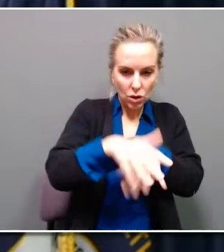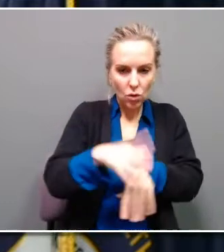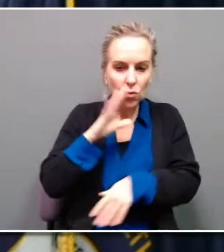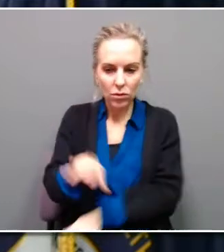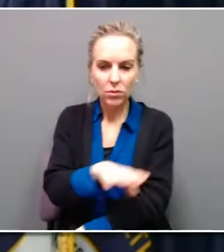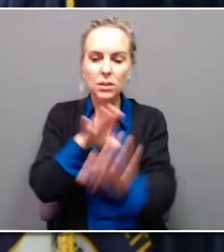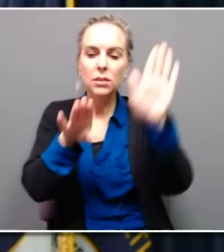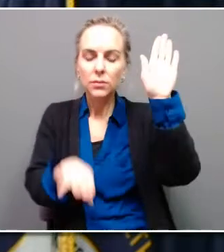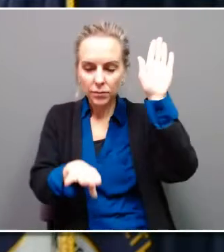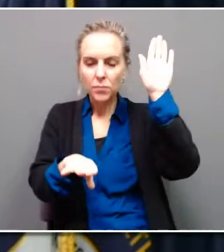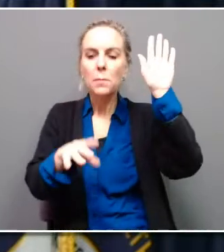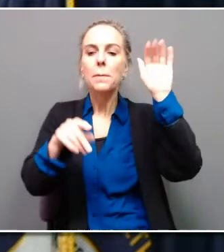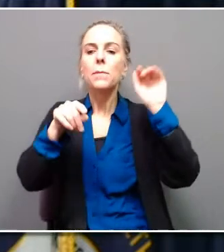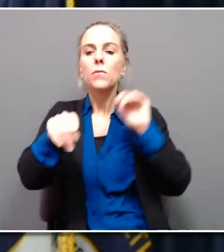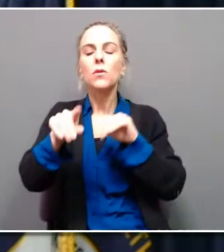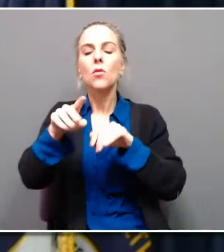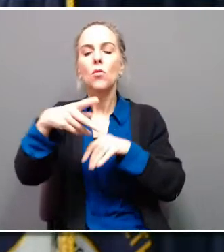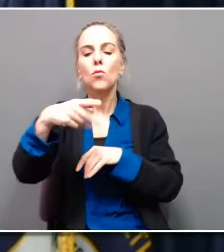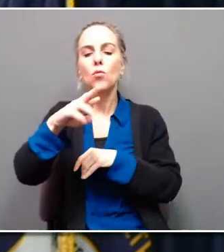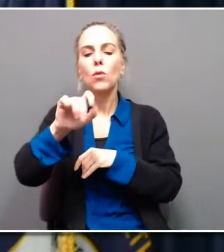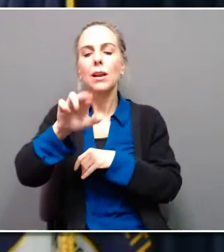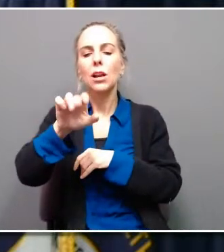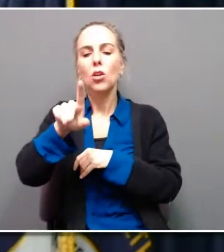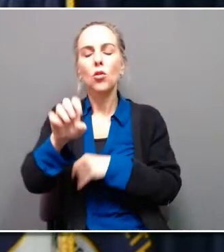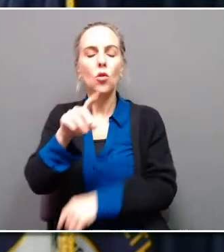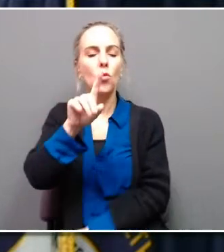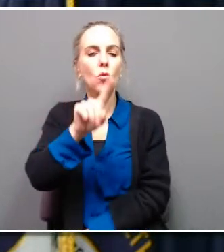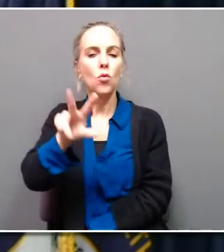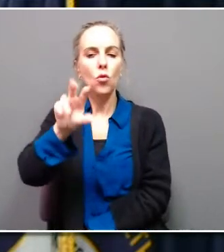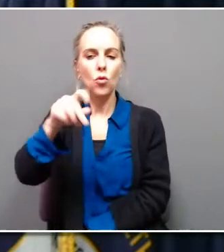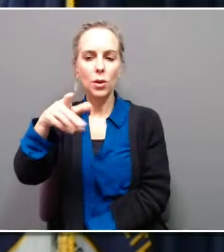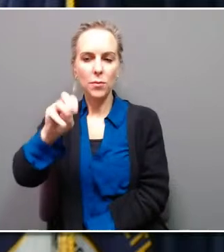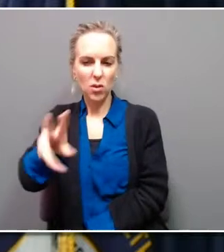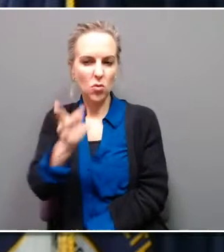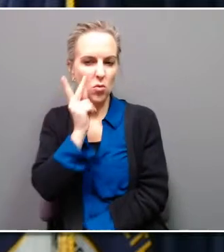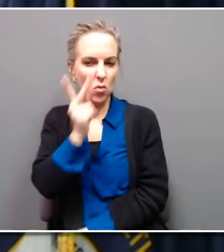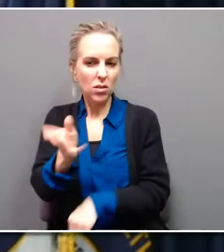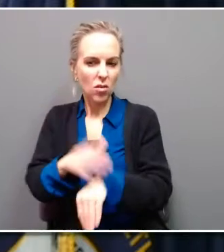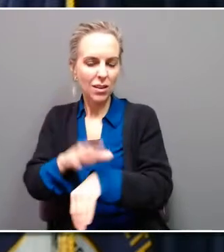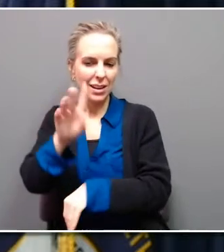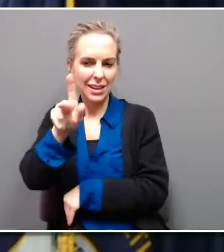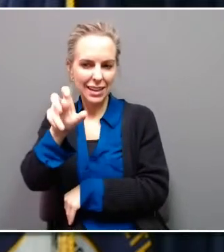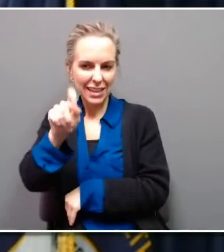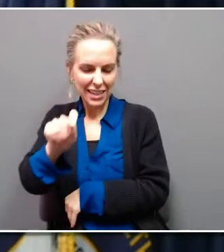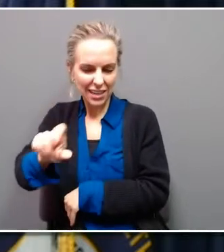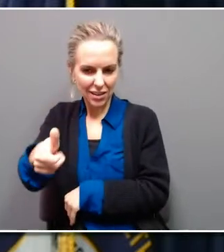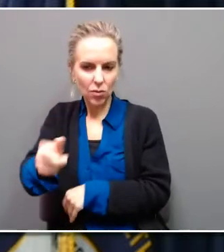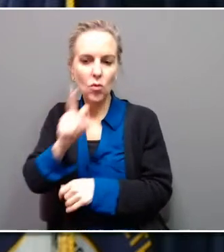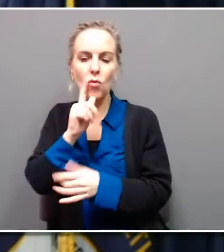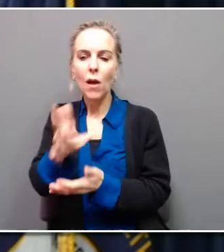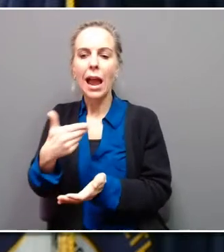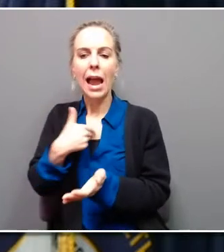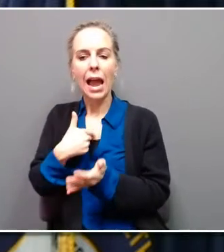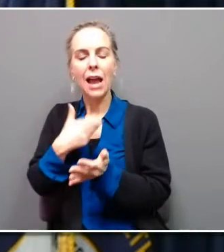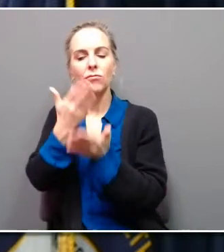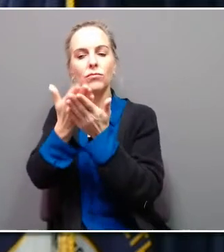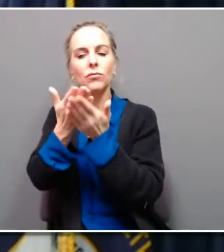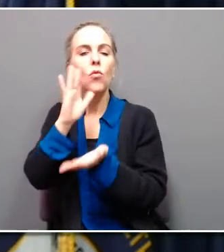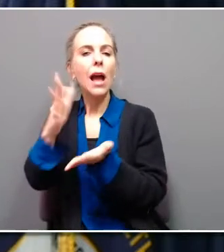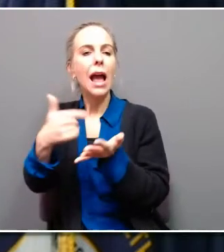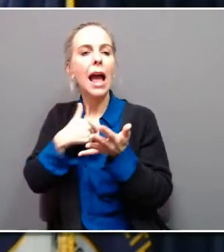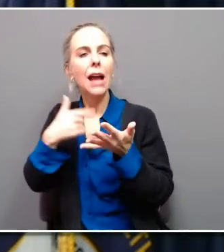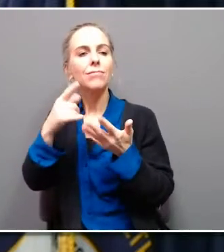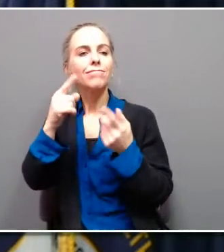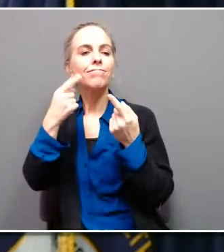at 1:30 p.m. Kentuckians can also watch the prelude on KET, which will feature music from our talented artists from across